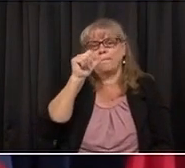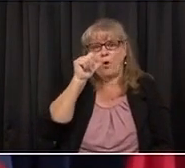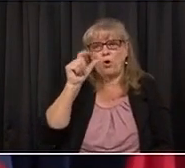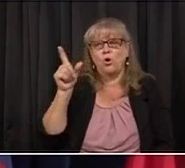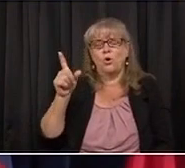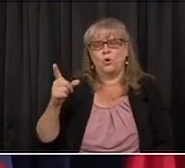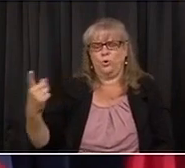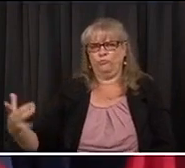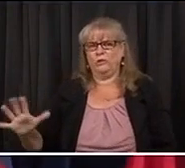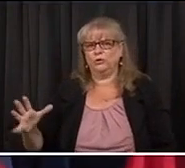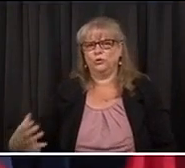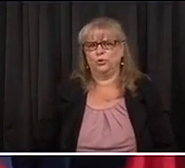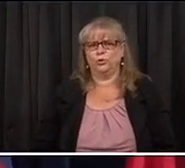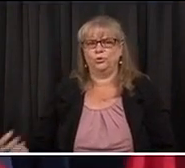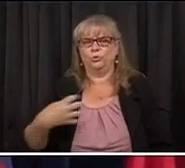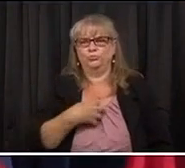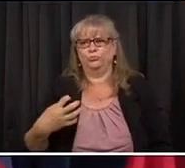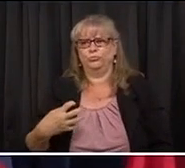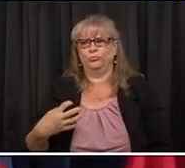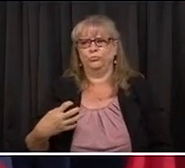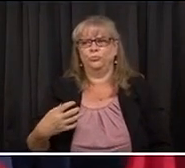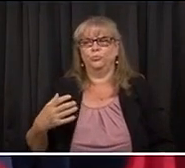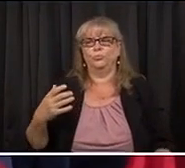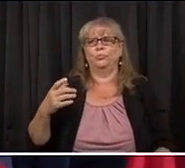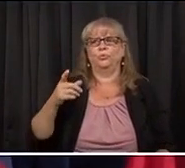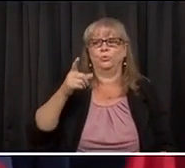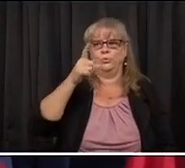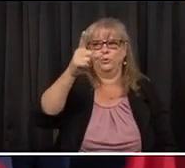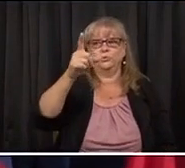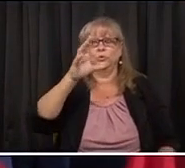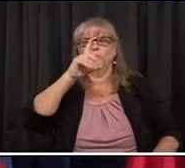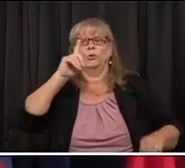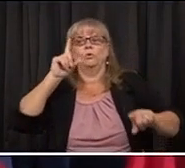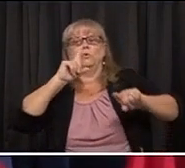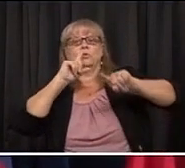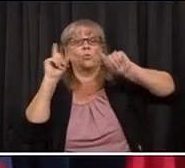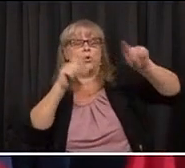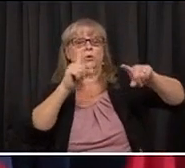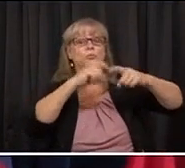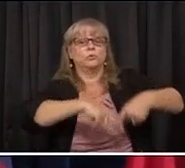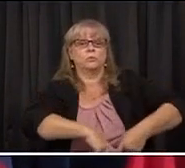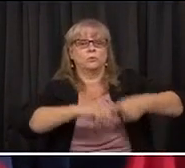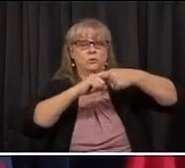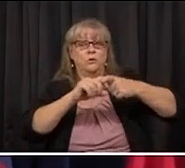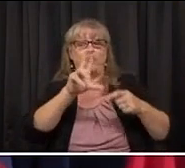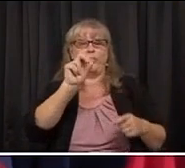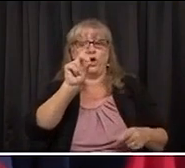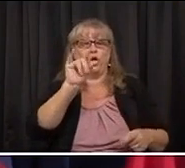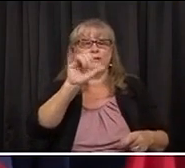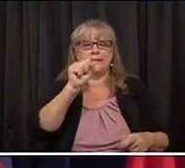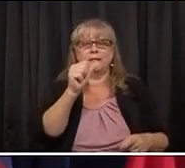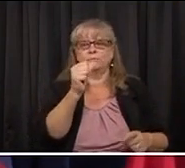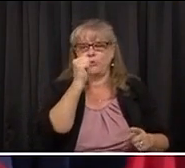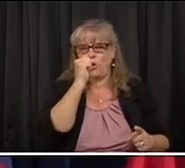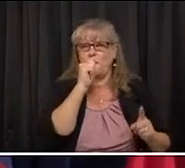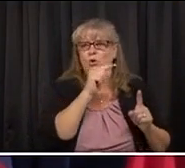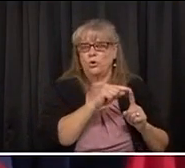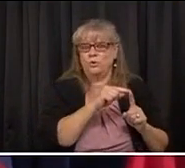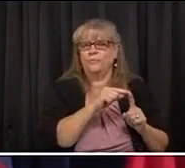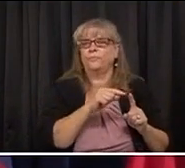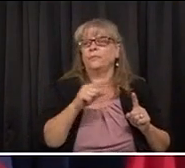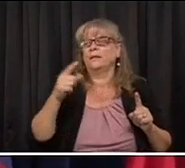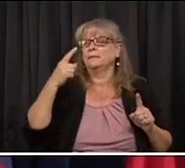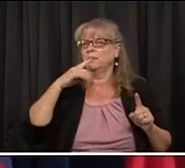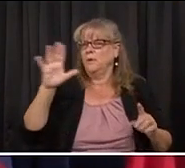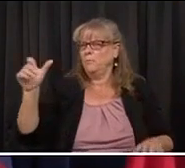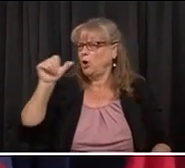for a temporary restraining order on your last call order. They kind of feel like you're picking on them, saying that there are more outbreaks at different